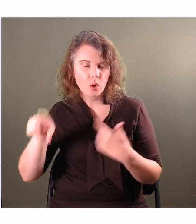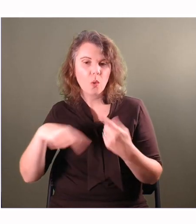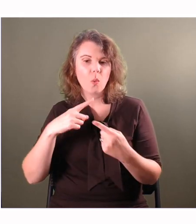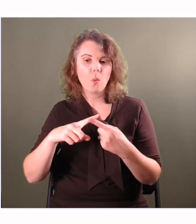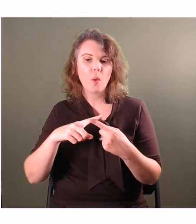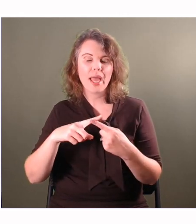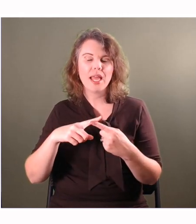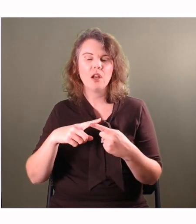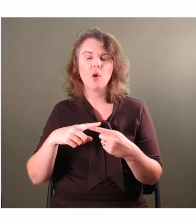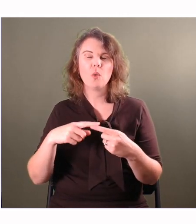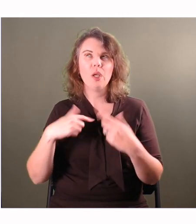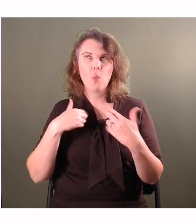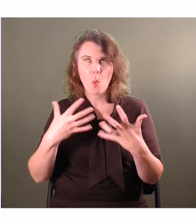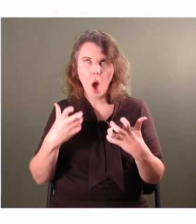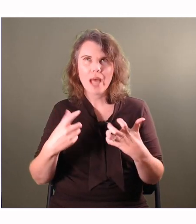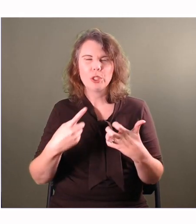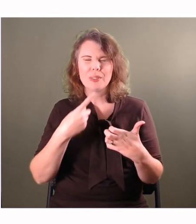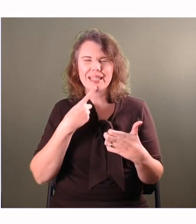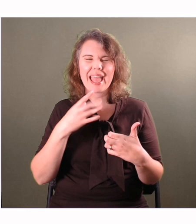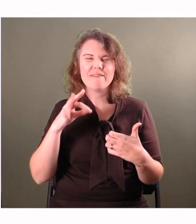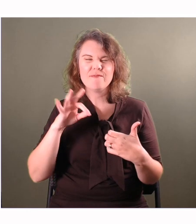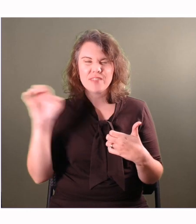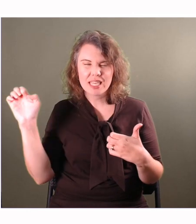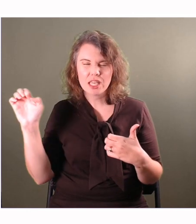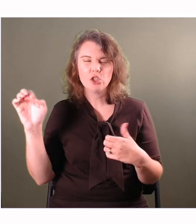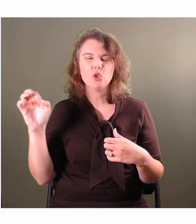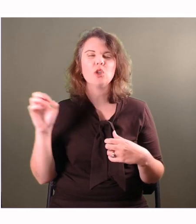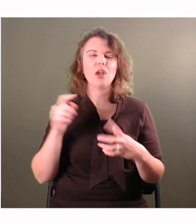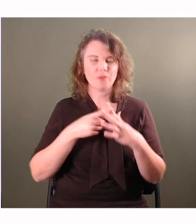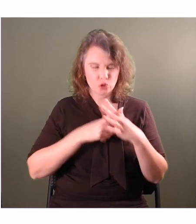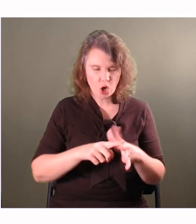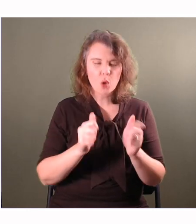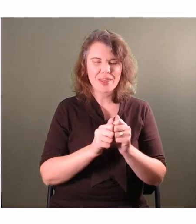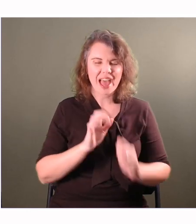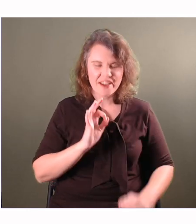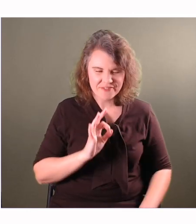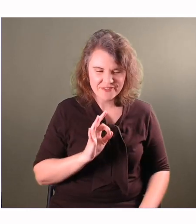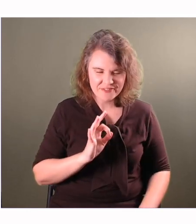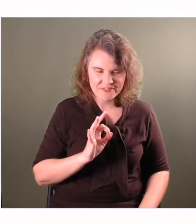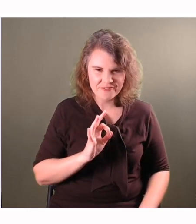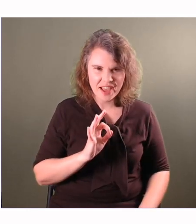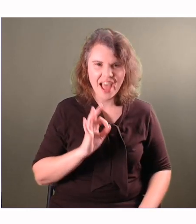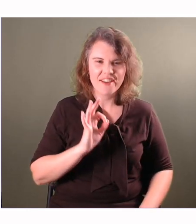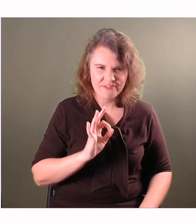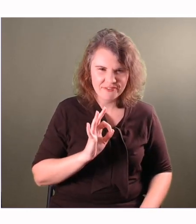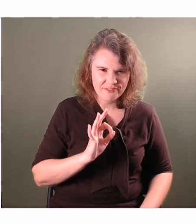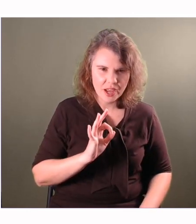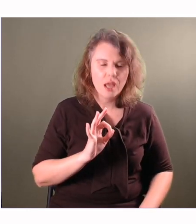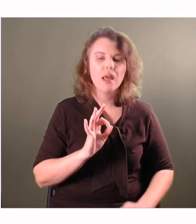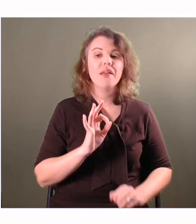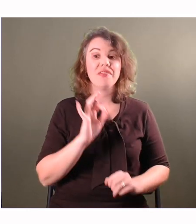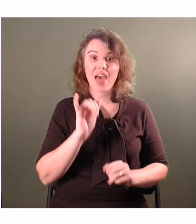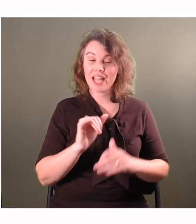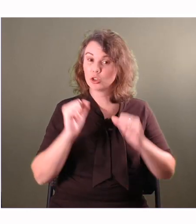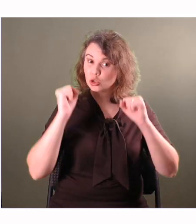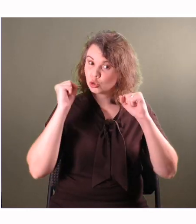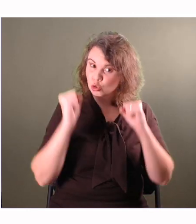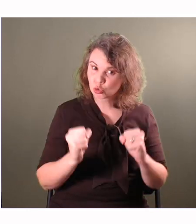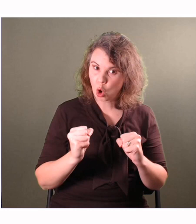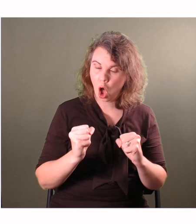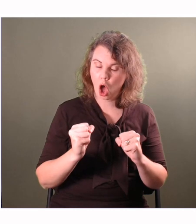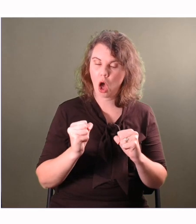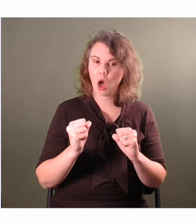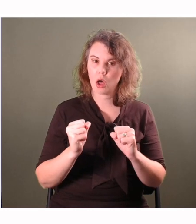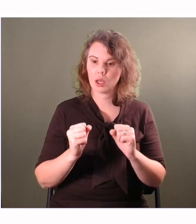that whenever we're trying to say fee, F should be an onset. That actually is a very, very, very strong cue. There